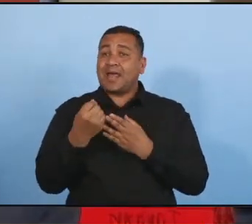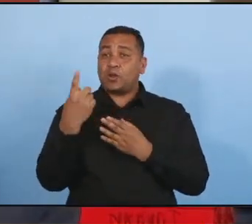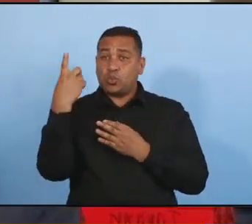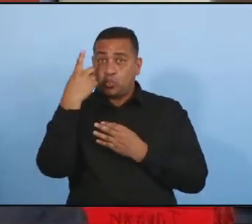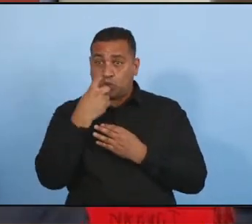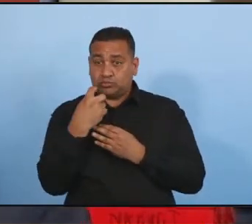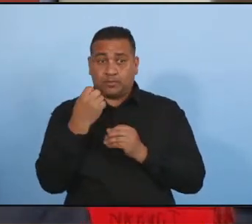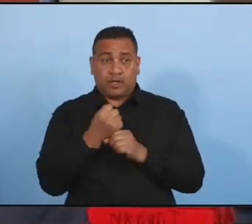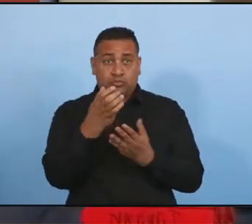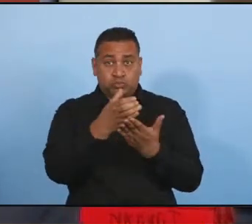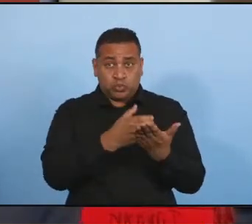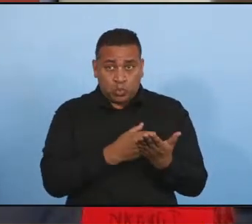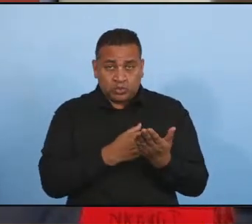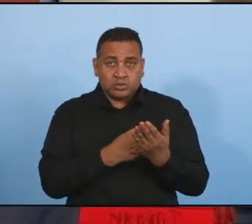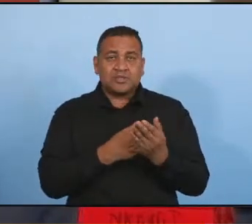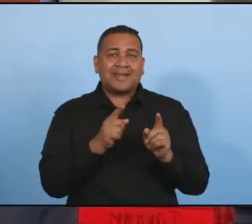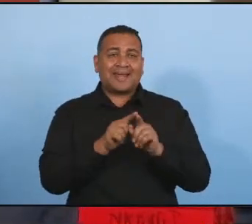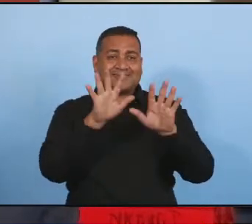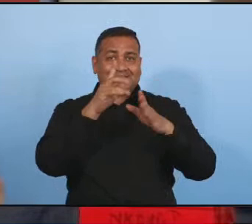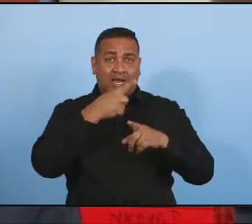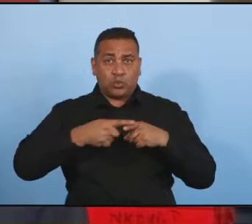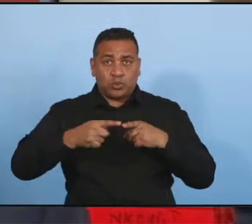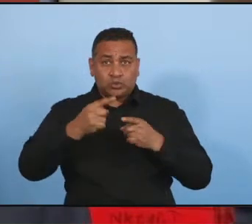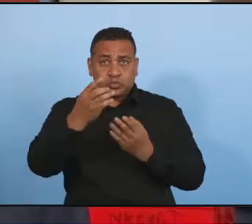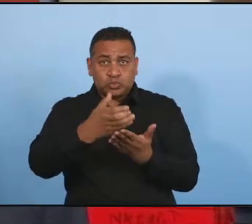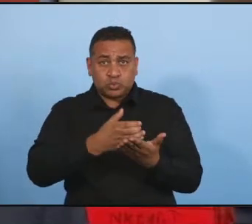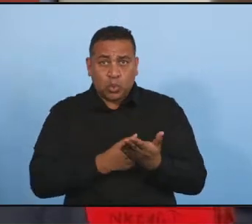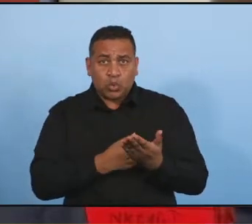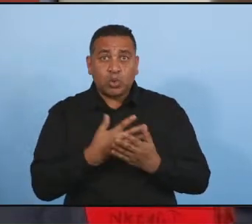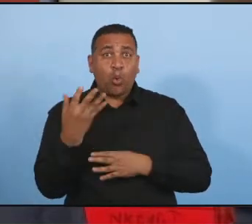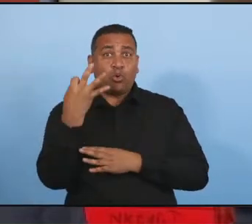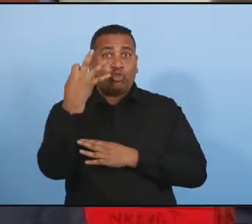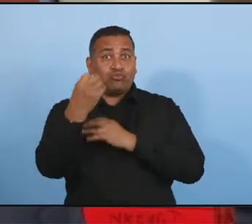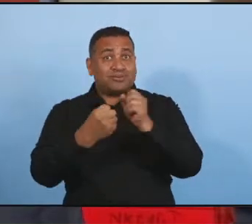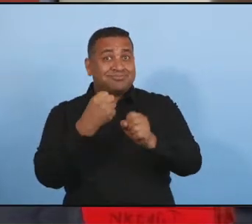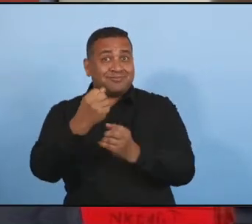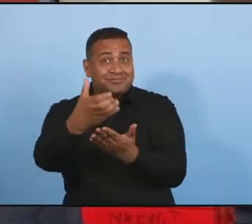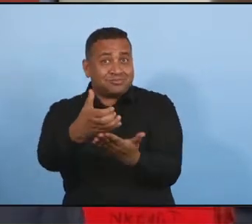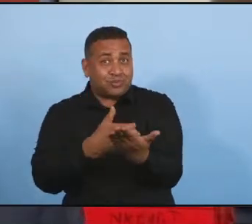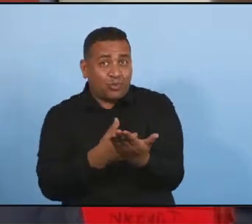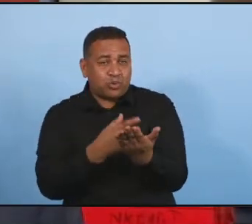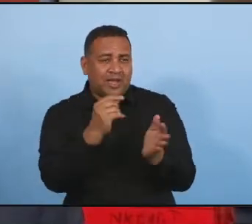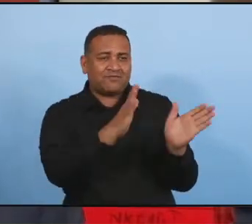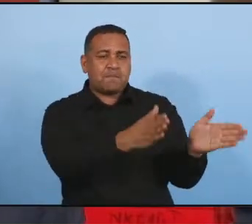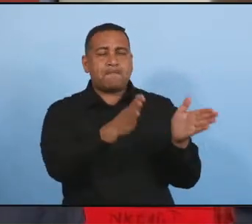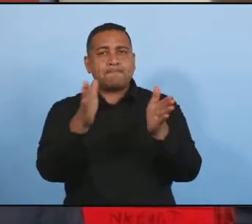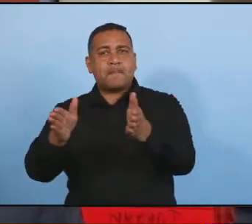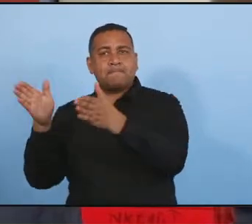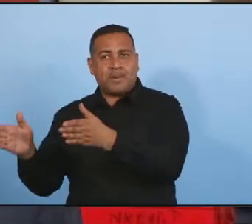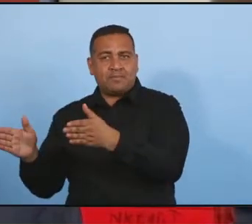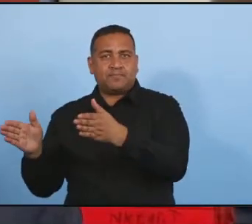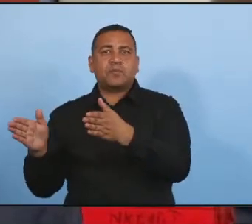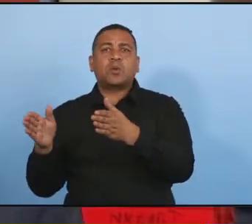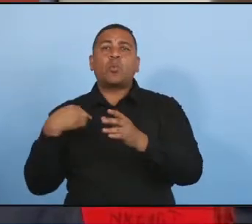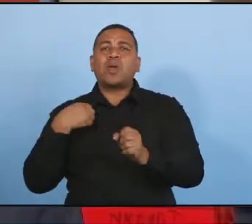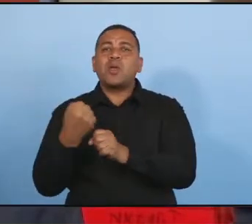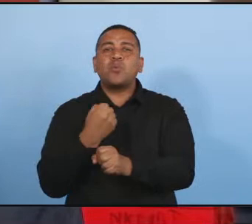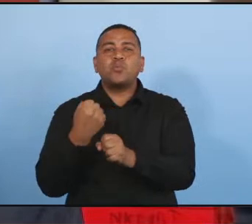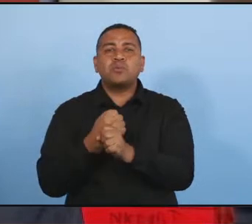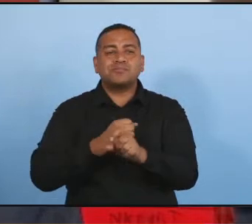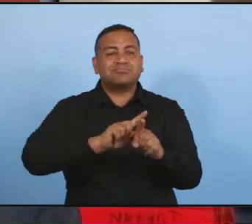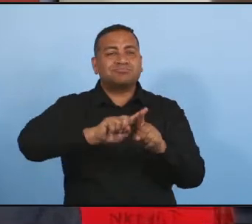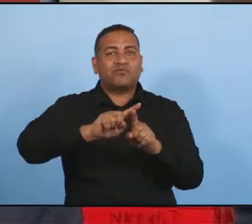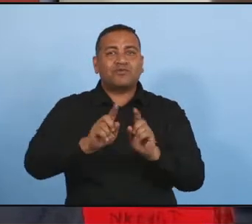program, which is the apprenticeship program. Okay. But as we cater for different sectors of